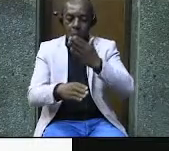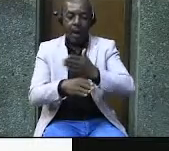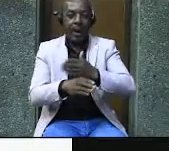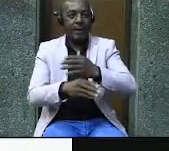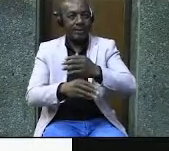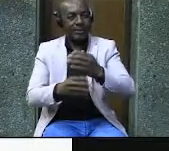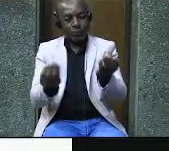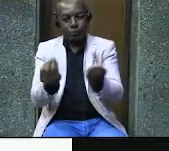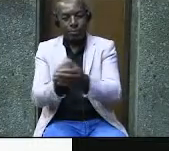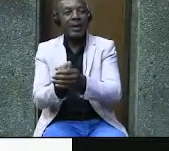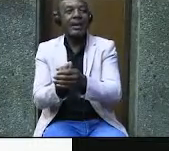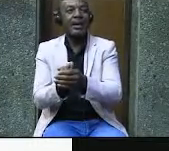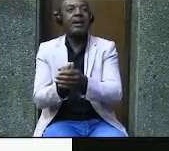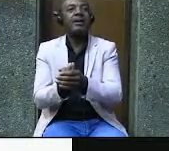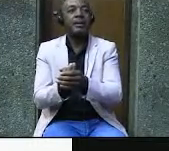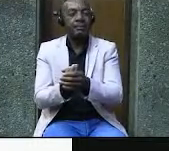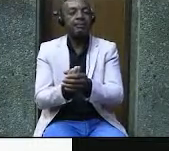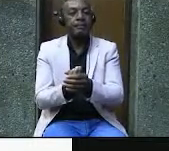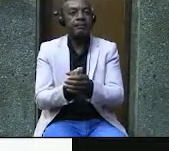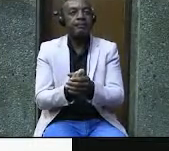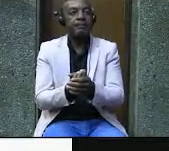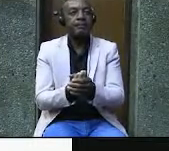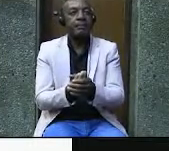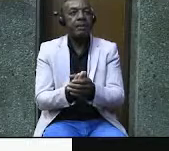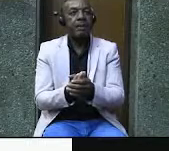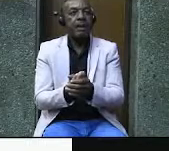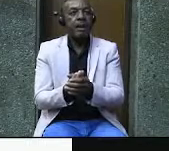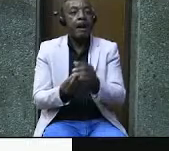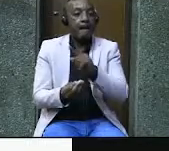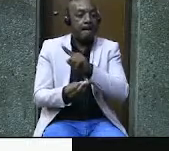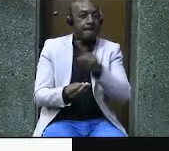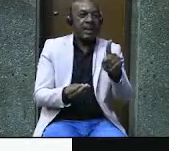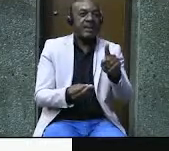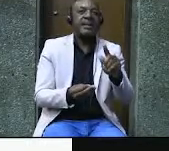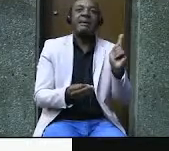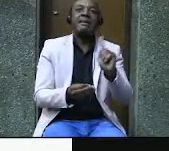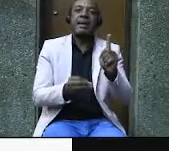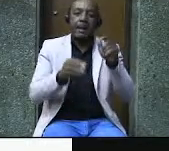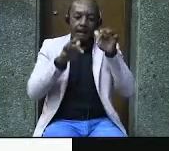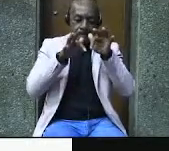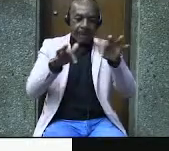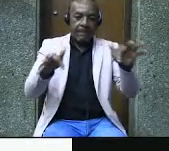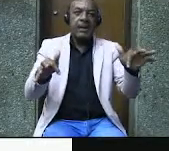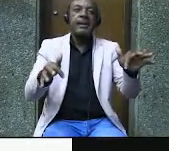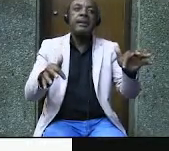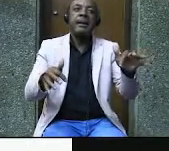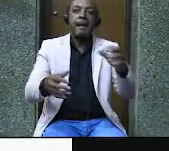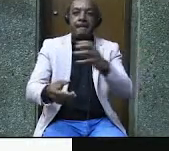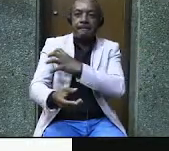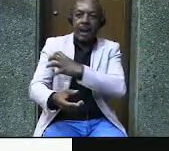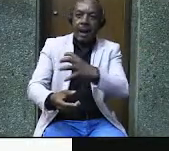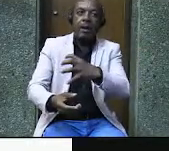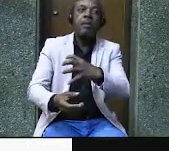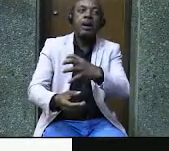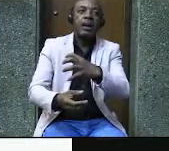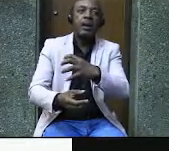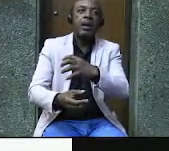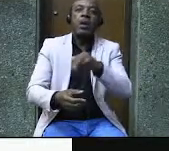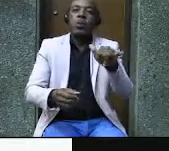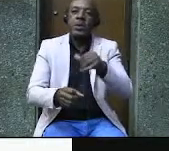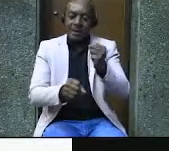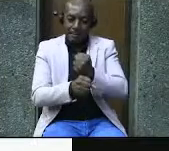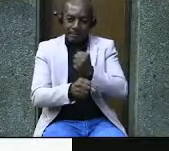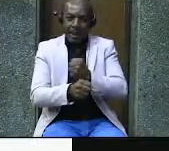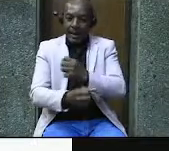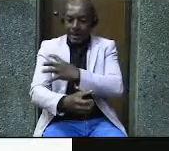strictly speaking, government, but which are public authorities which also possess the power